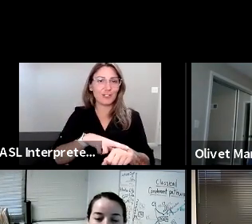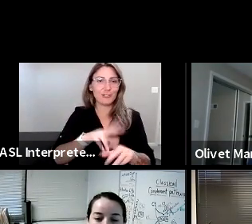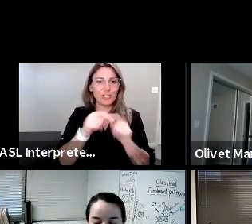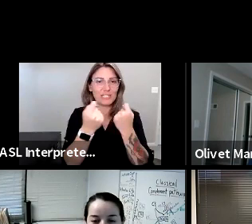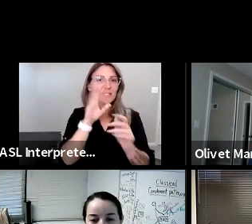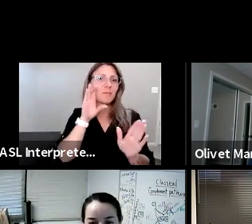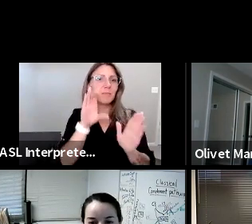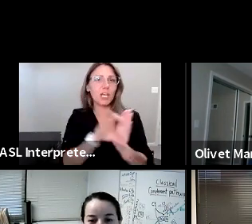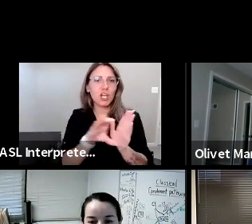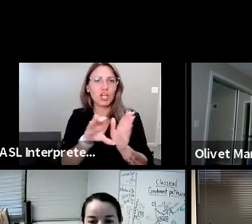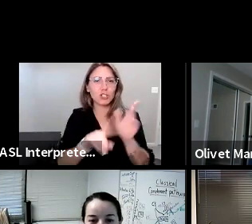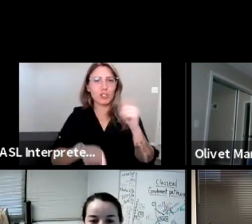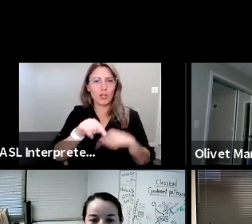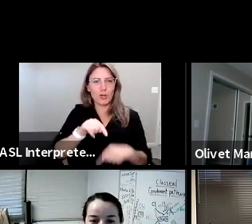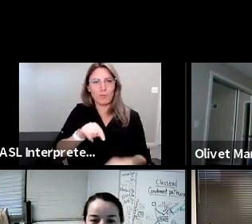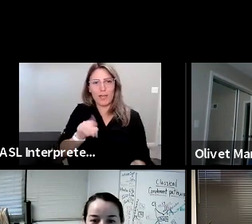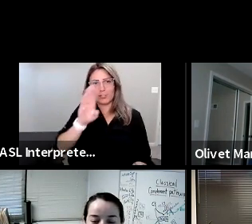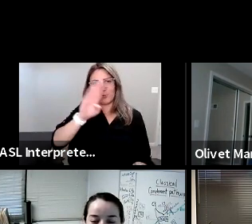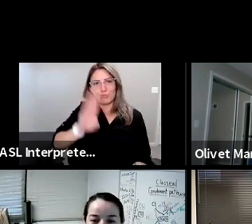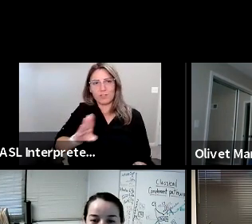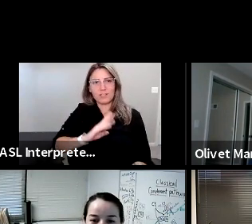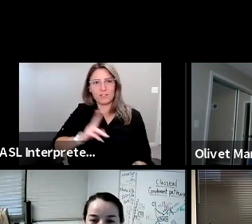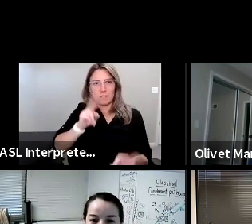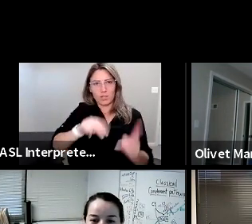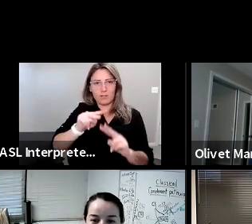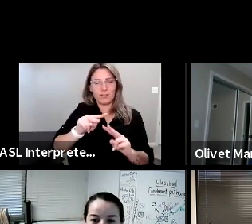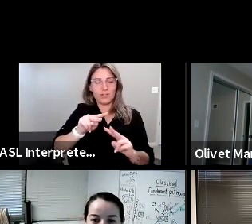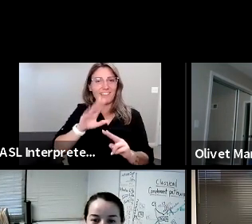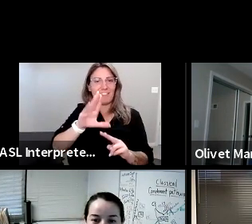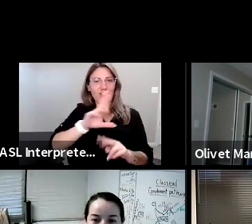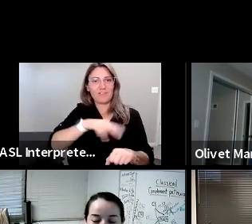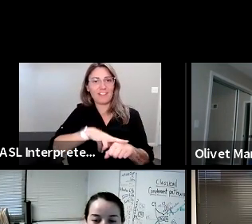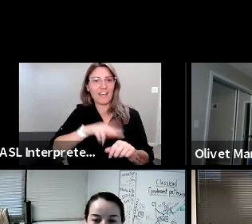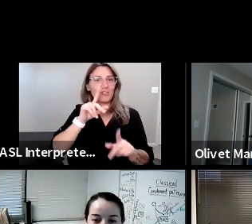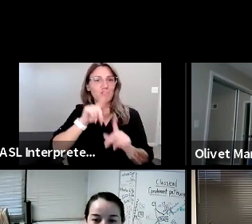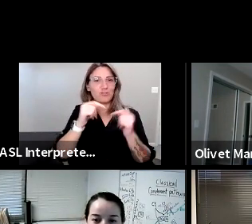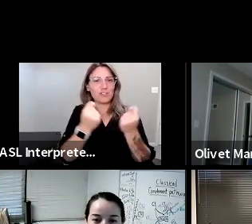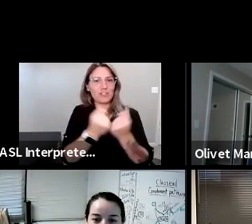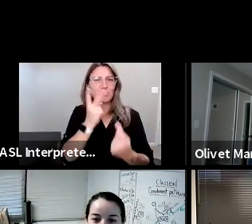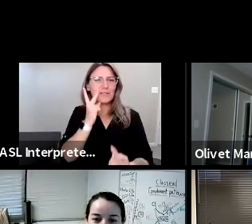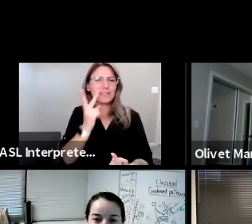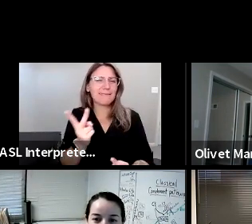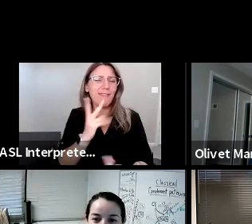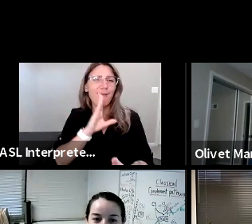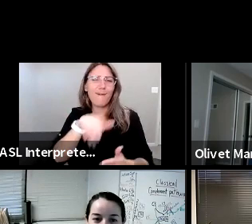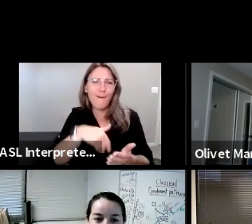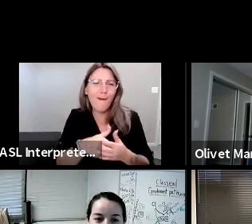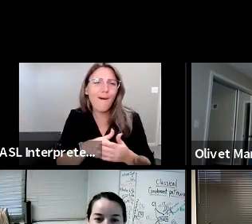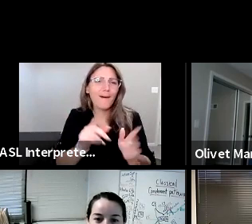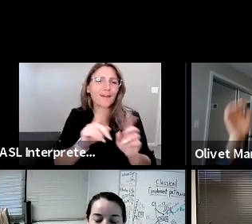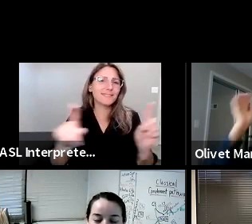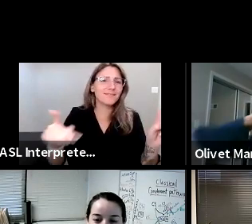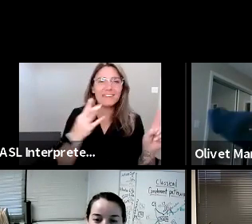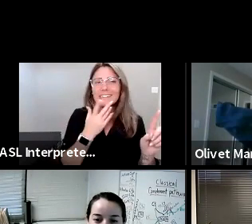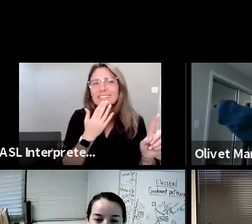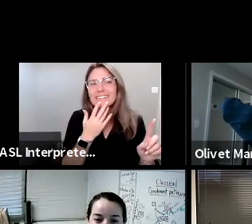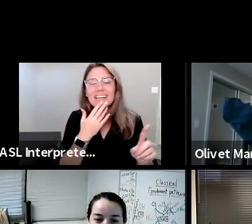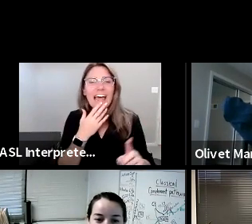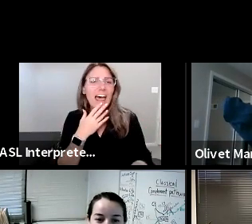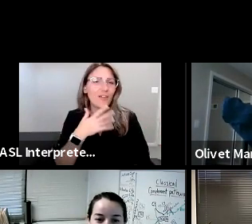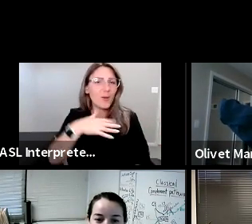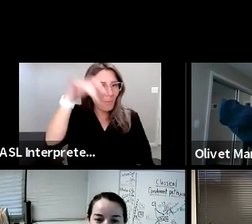And going back to Brazil, if you look at the Brazilian national team, you see people of all different shades. You see blonde hair,